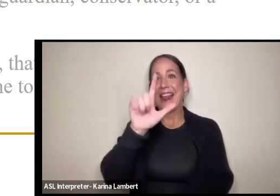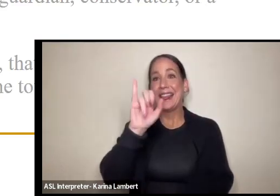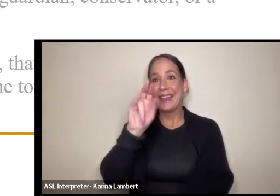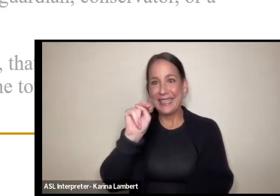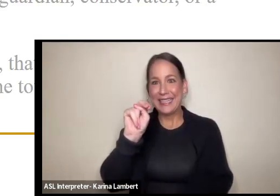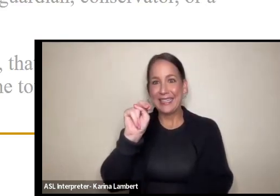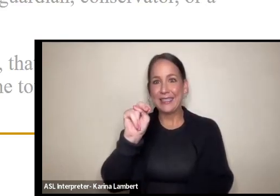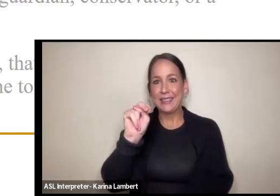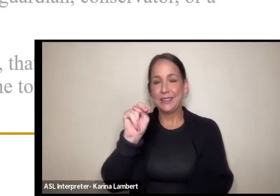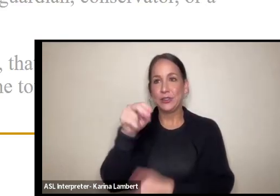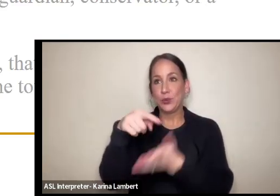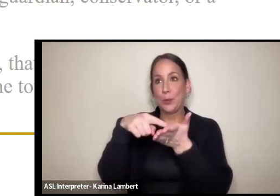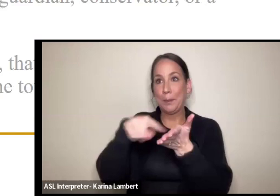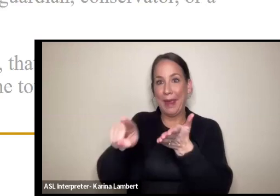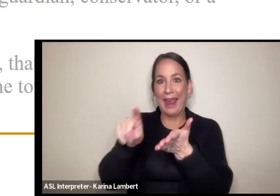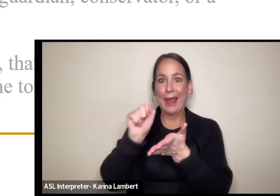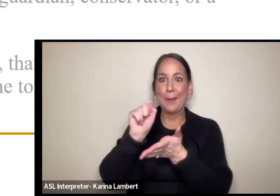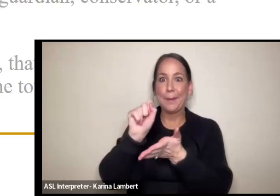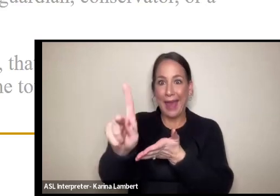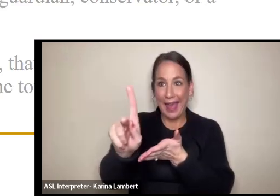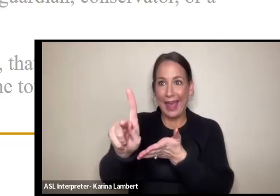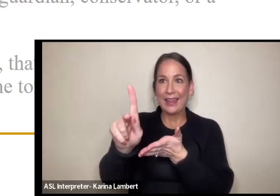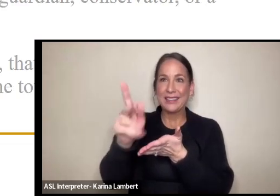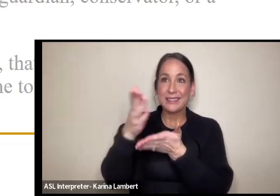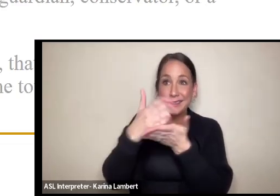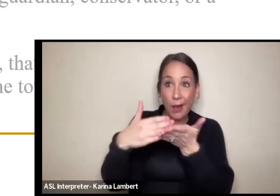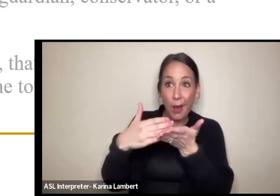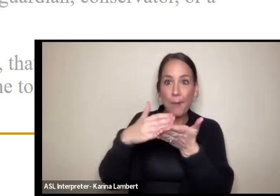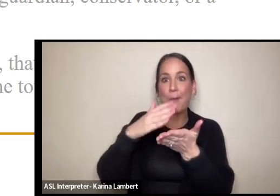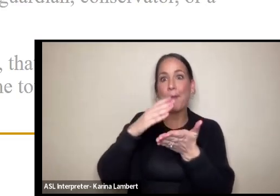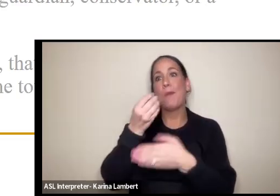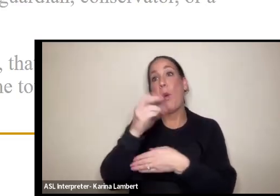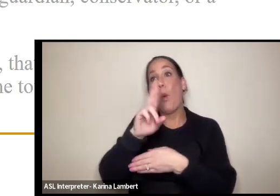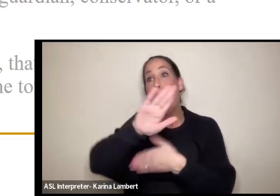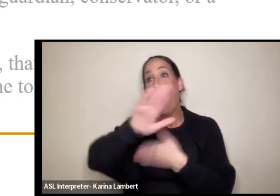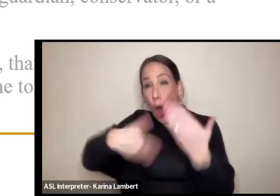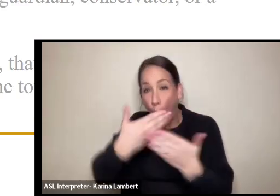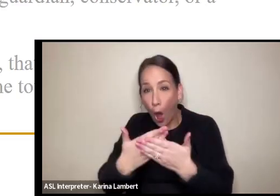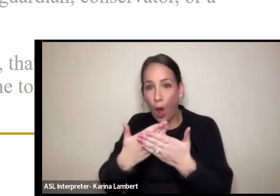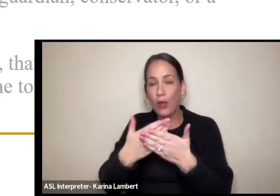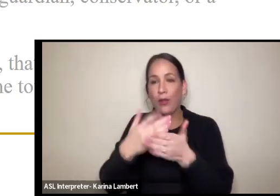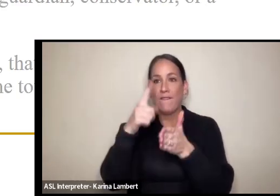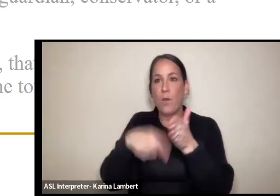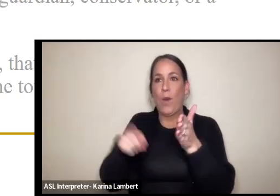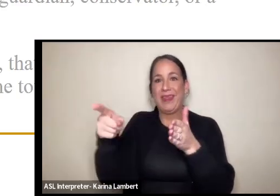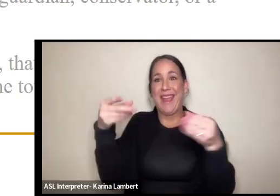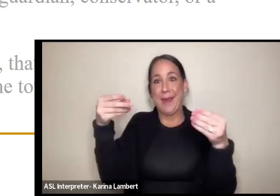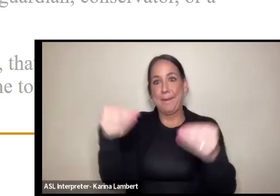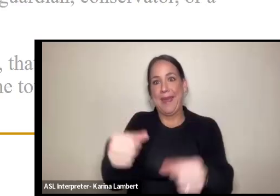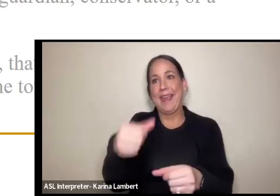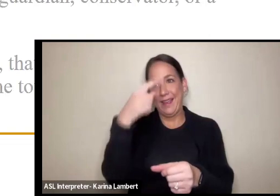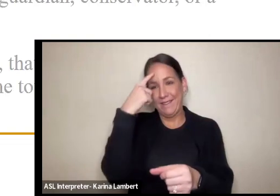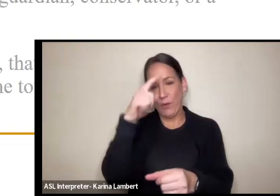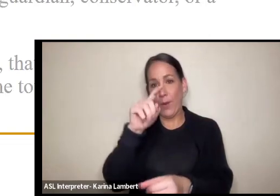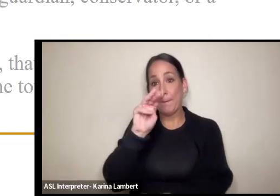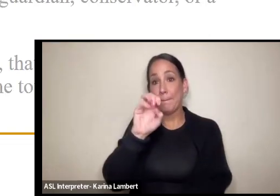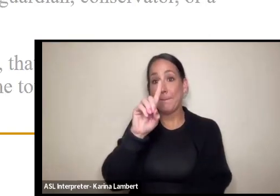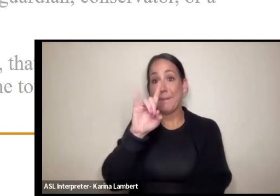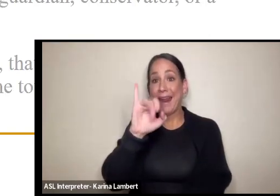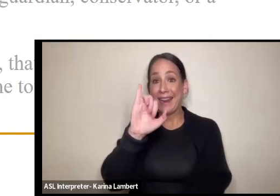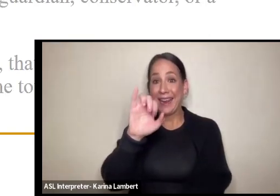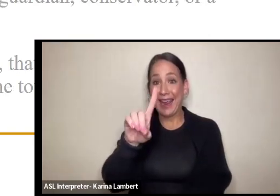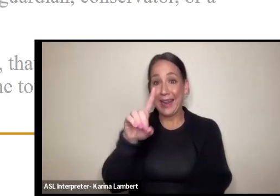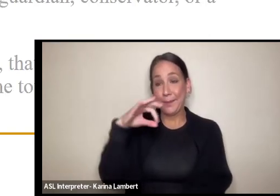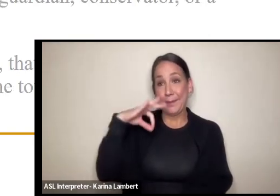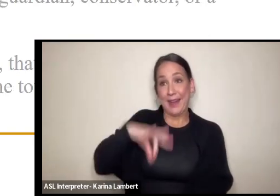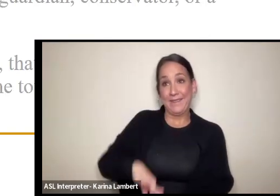a portion, if not all, of what they paid out in Medicaid benefits. And